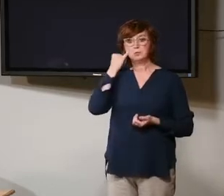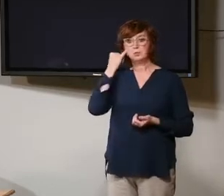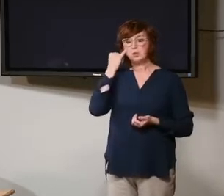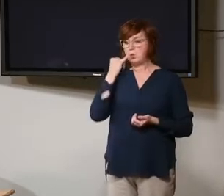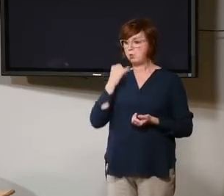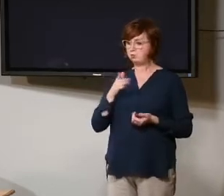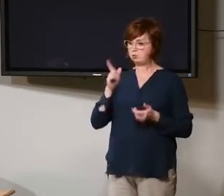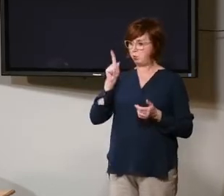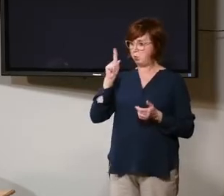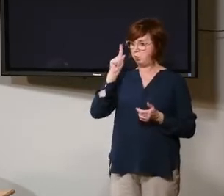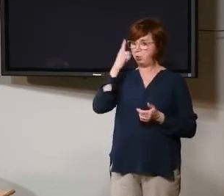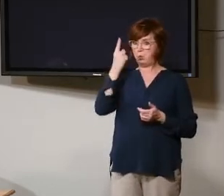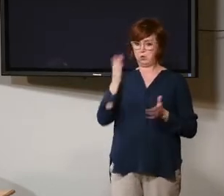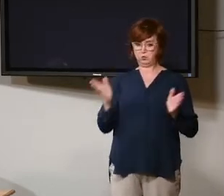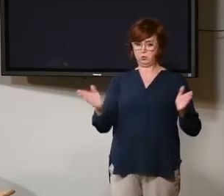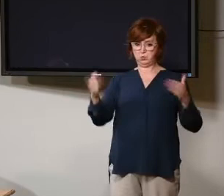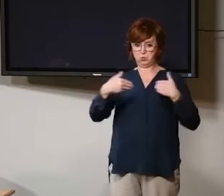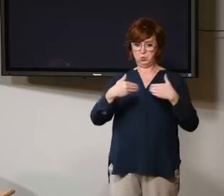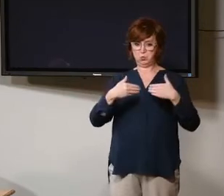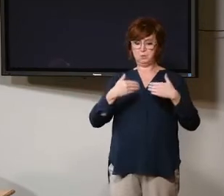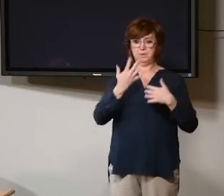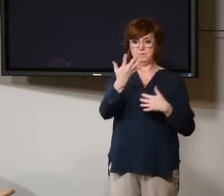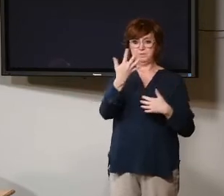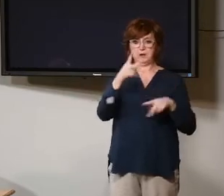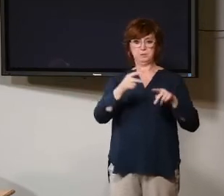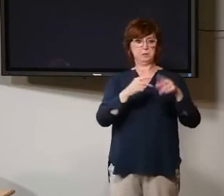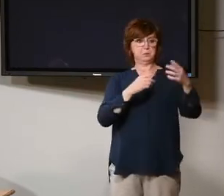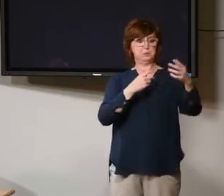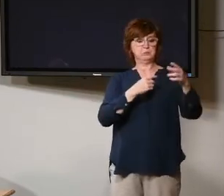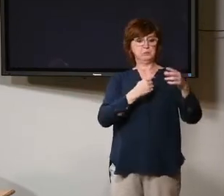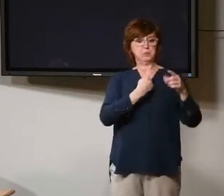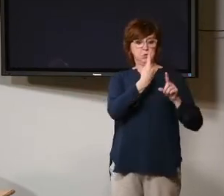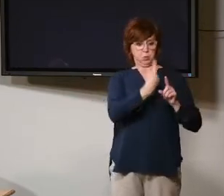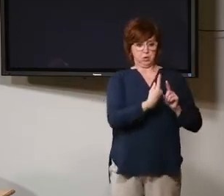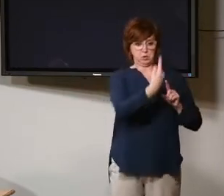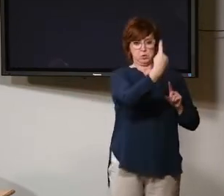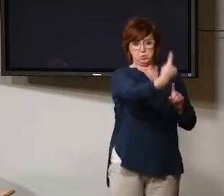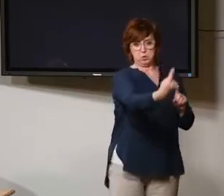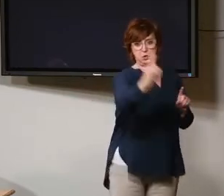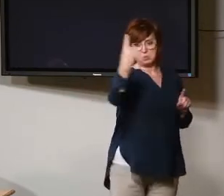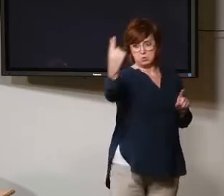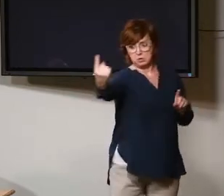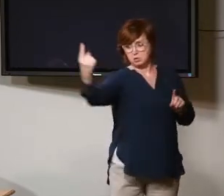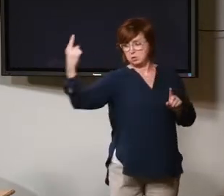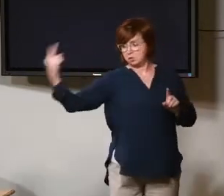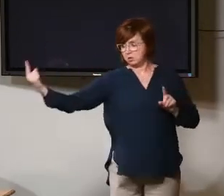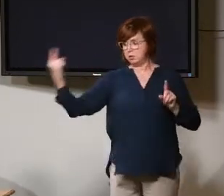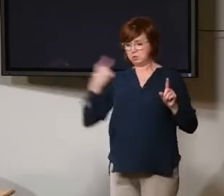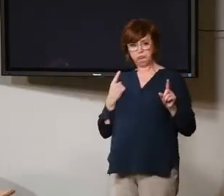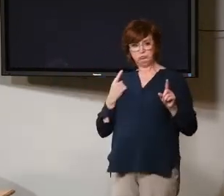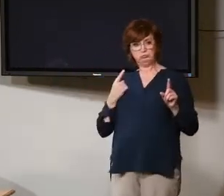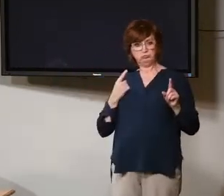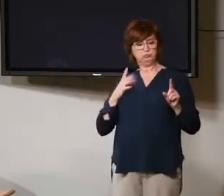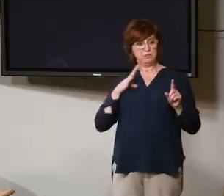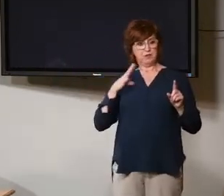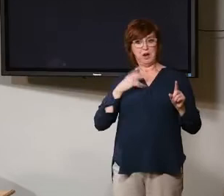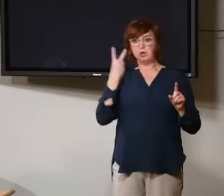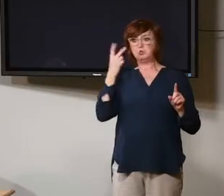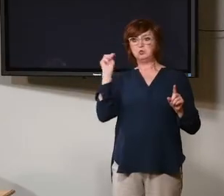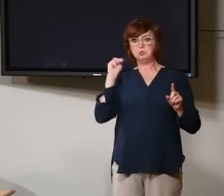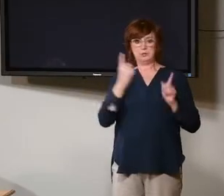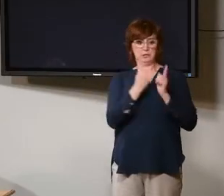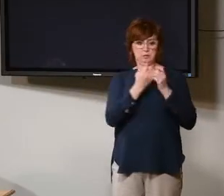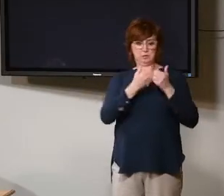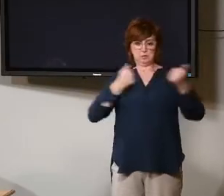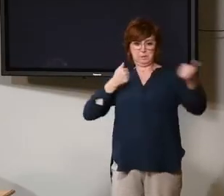5 people having a conversation 2 meters apart or outside, that is fine. If you're